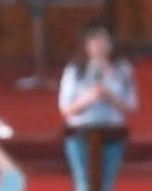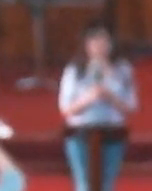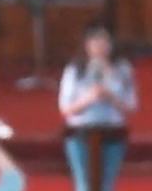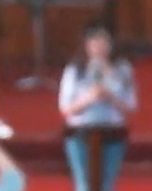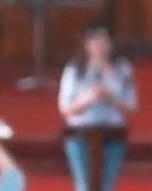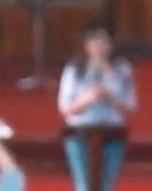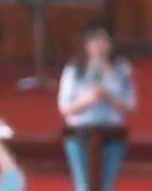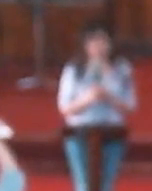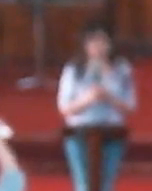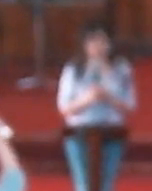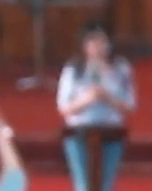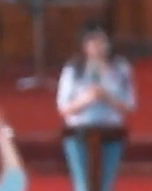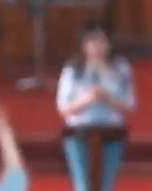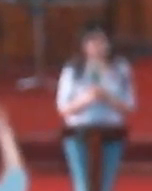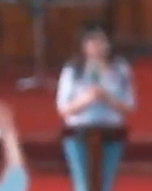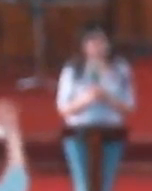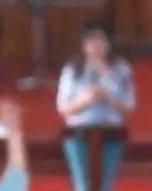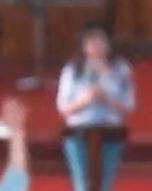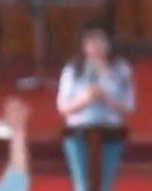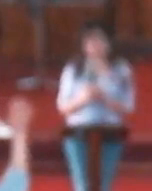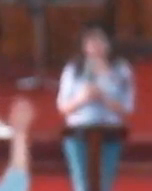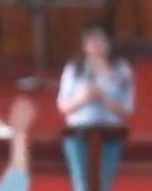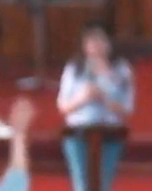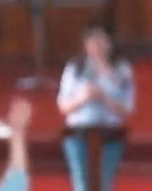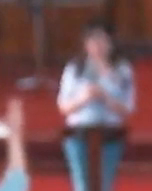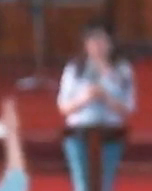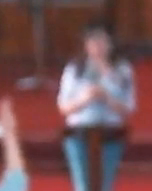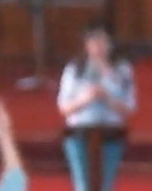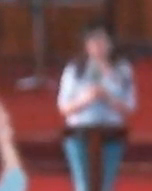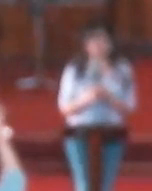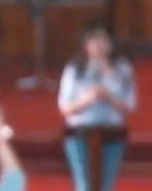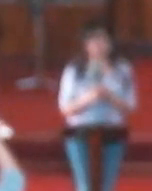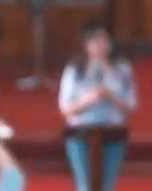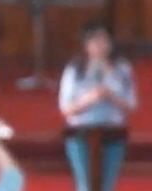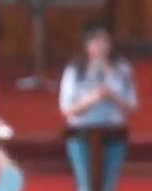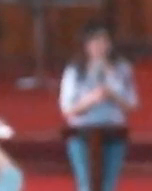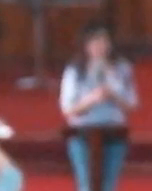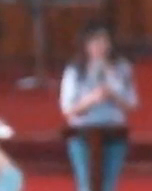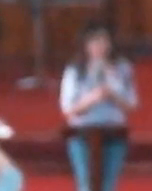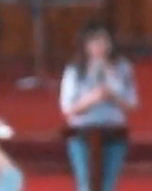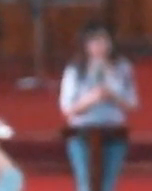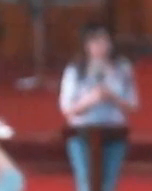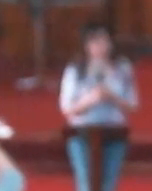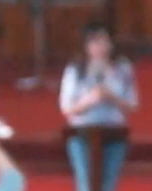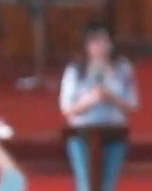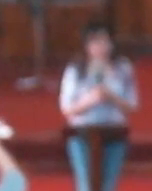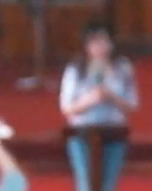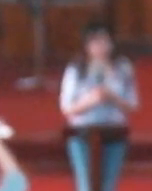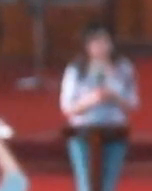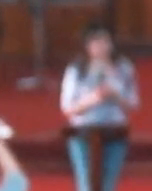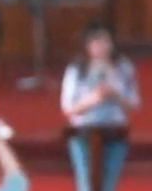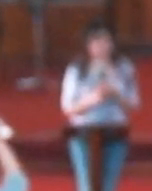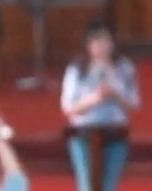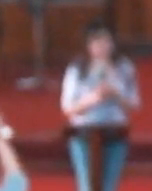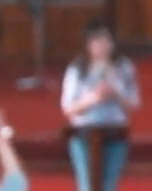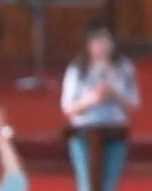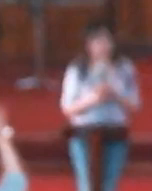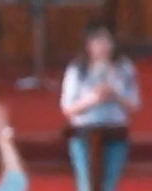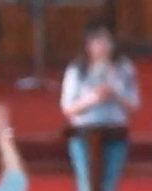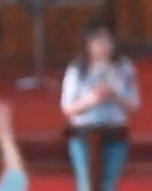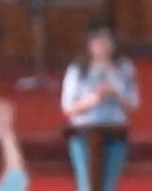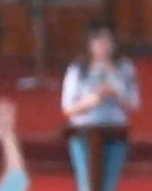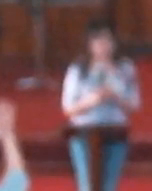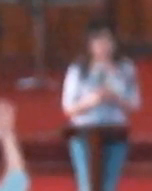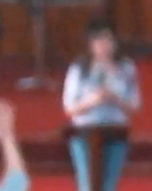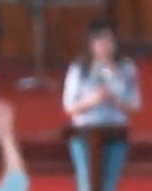Y que podamos ser como los de Berea, Señor, que cuando les decían algo, veían a ver si la Escritura verdaderamente decía lo que